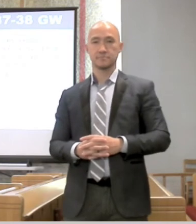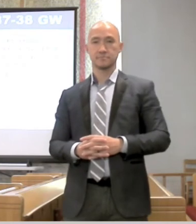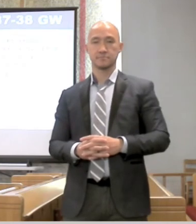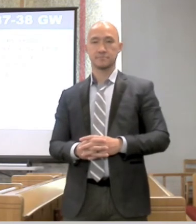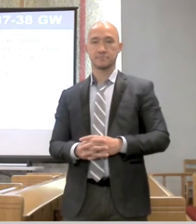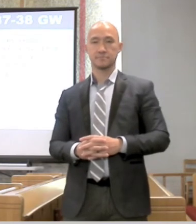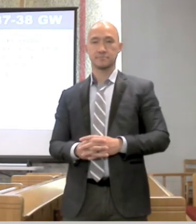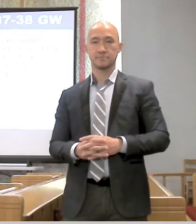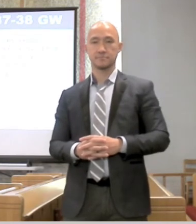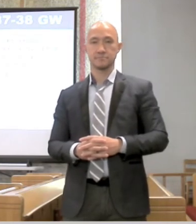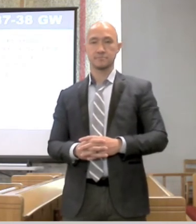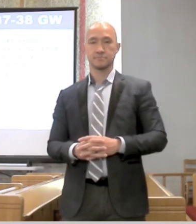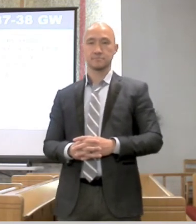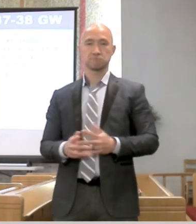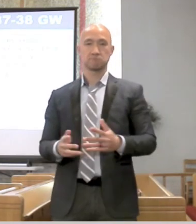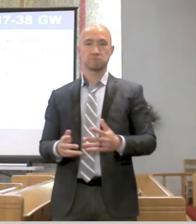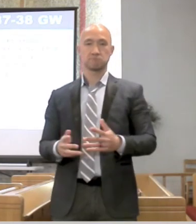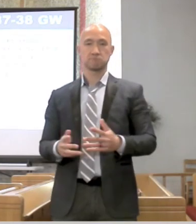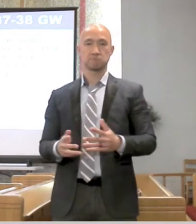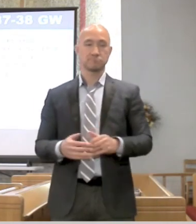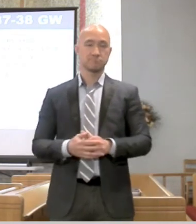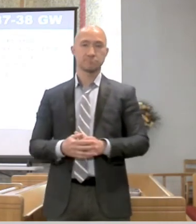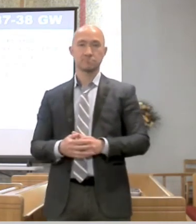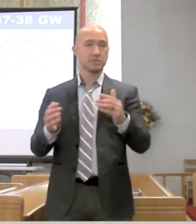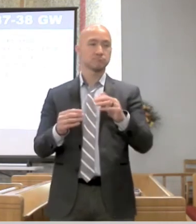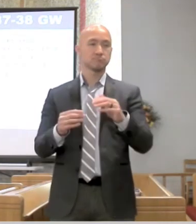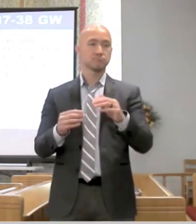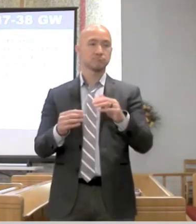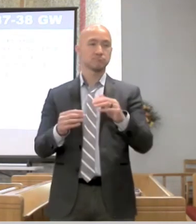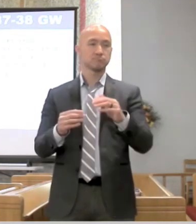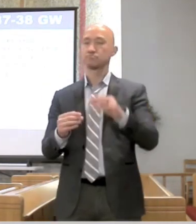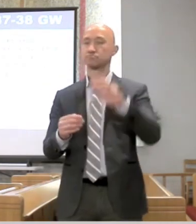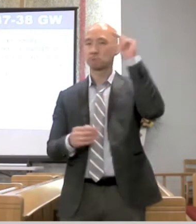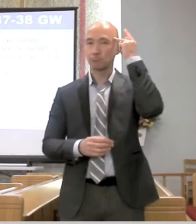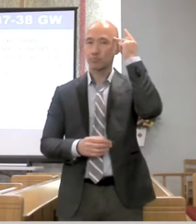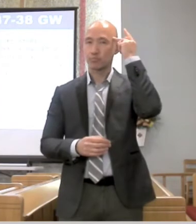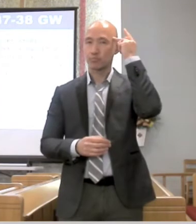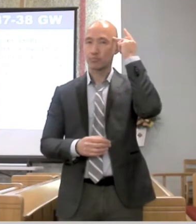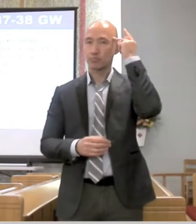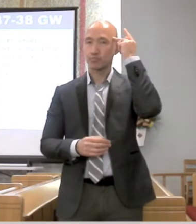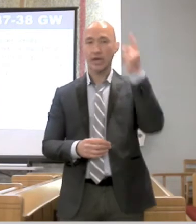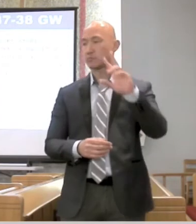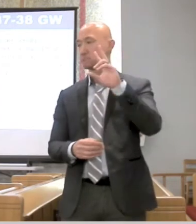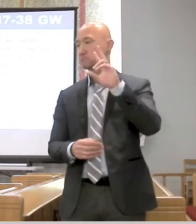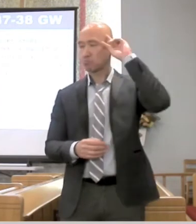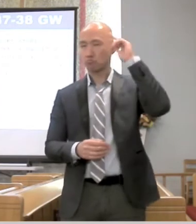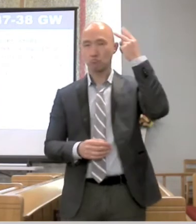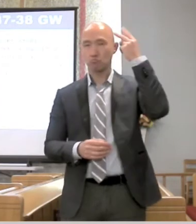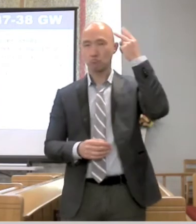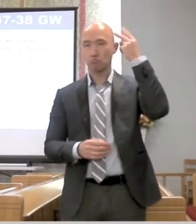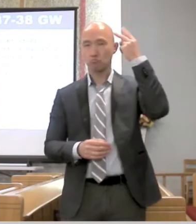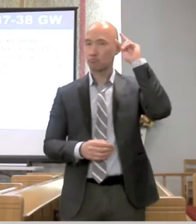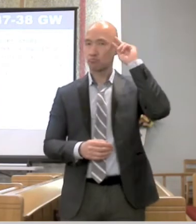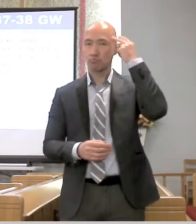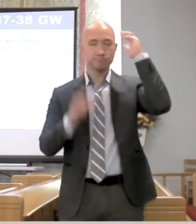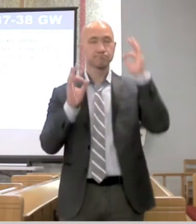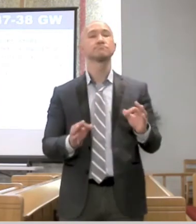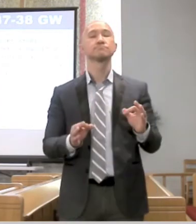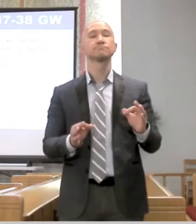then say that he's guilty, because that's not going to look good for him either. This is a political situation as well for